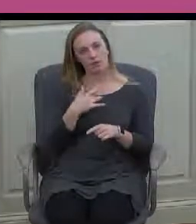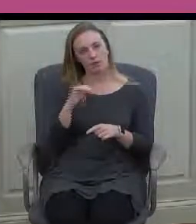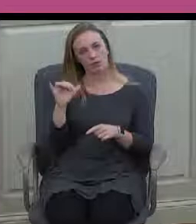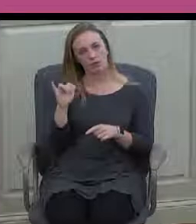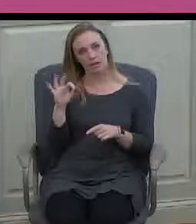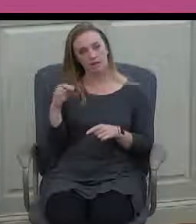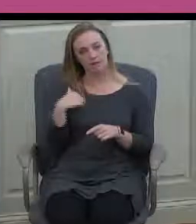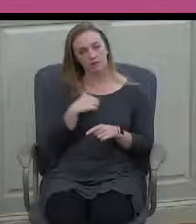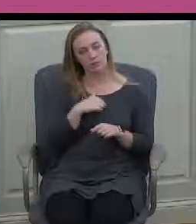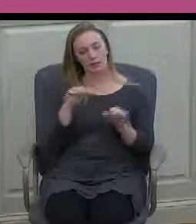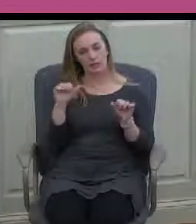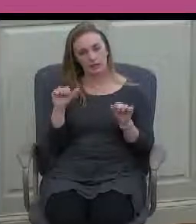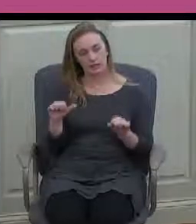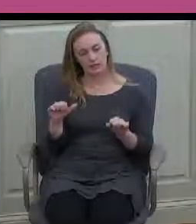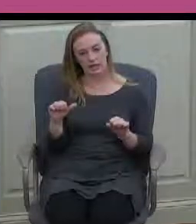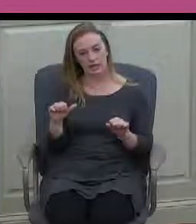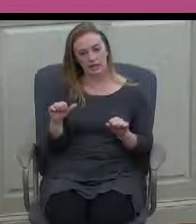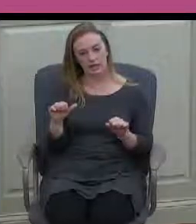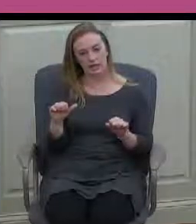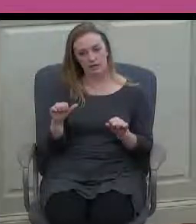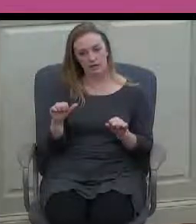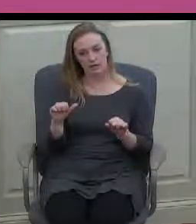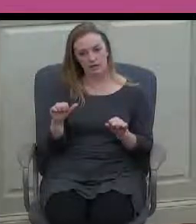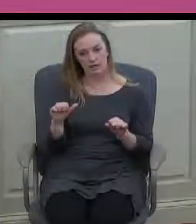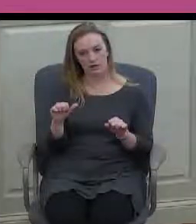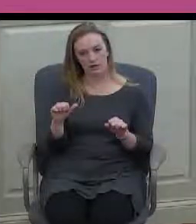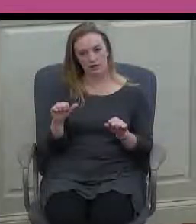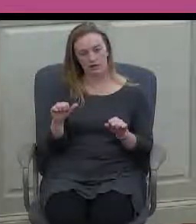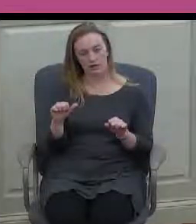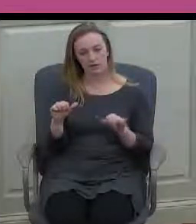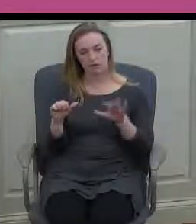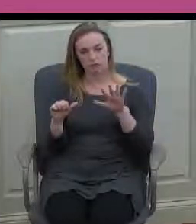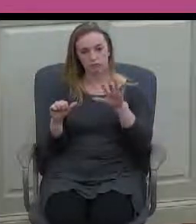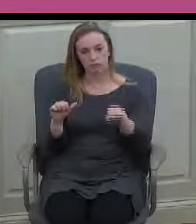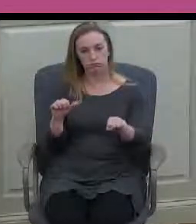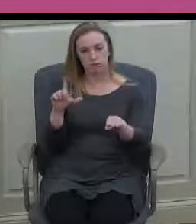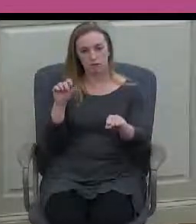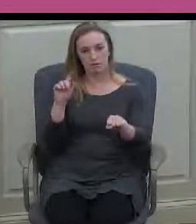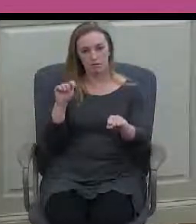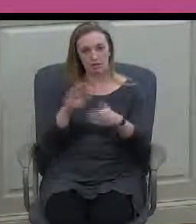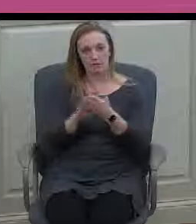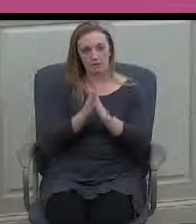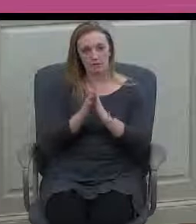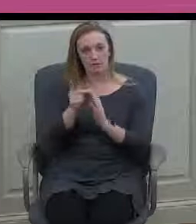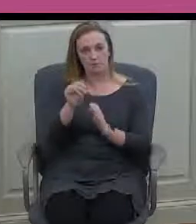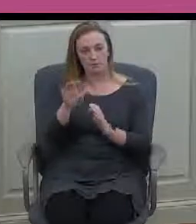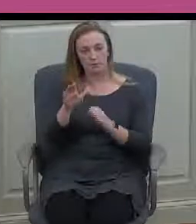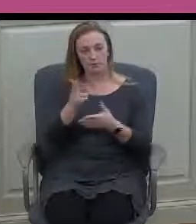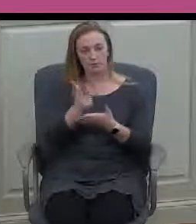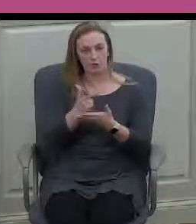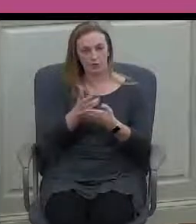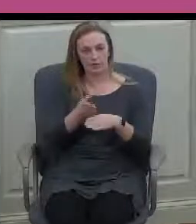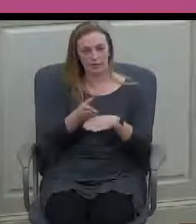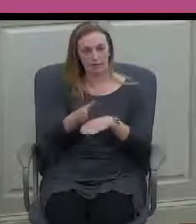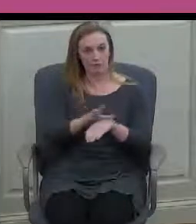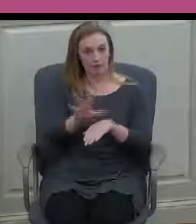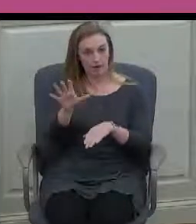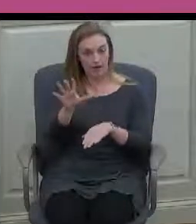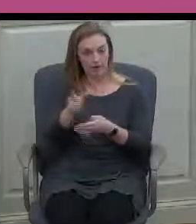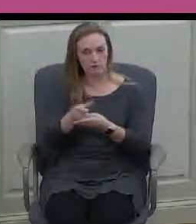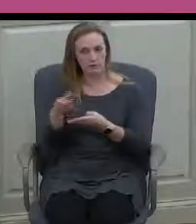to sign the lots north of Main as public parking after 5 and on